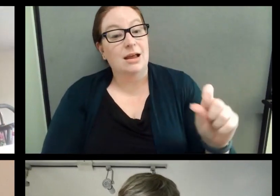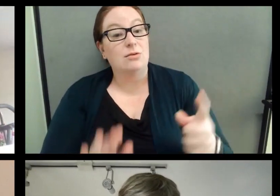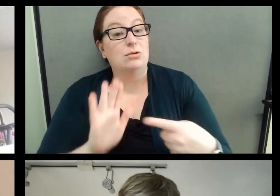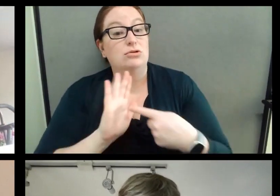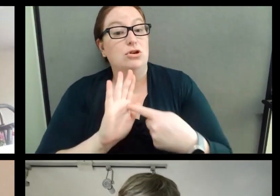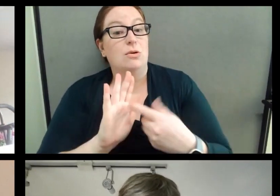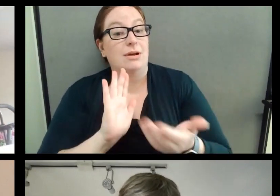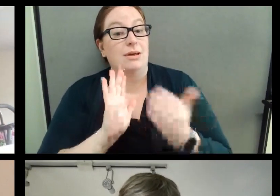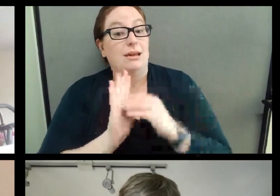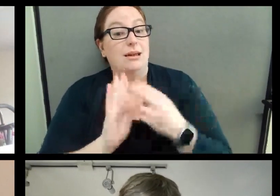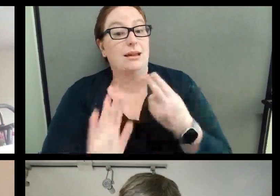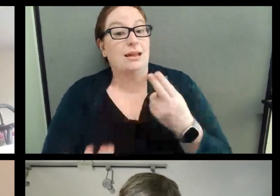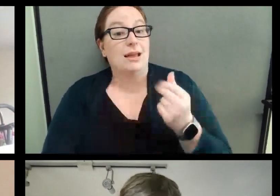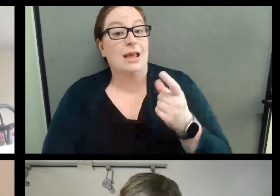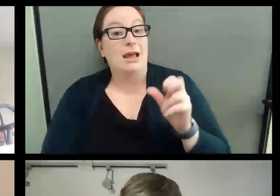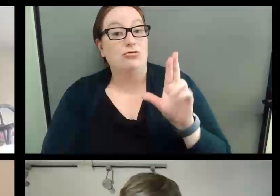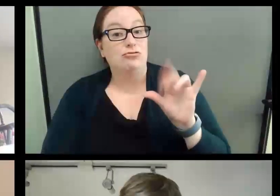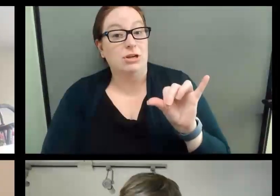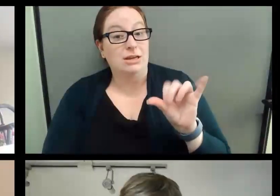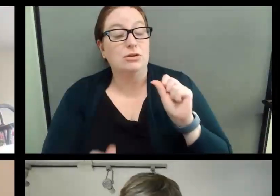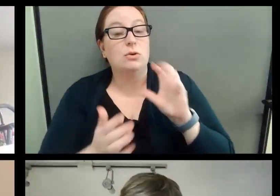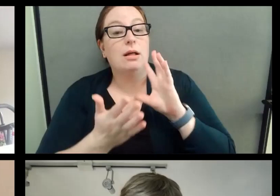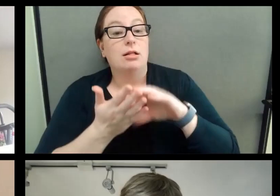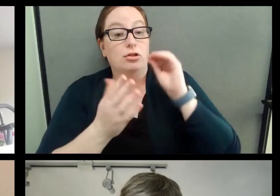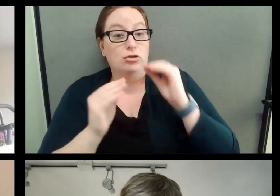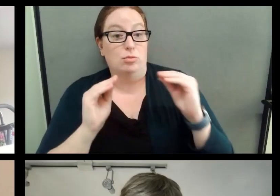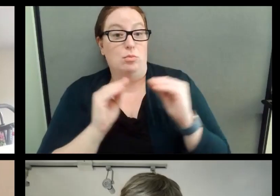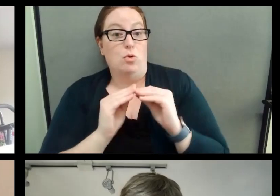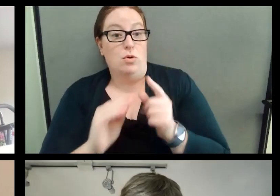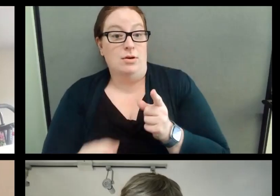out the you can learn more here.